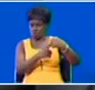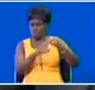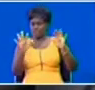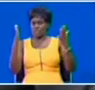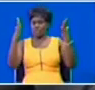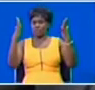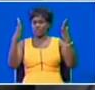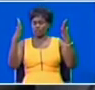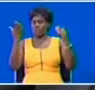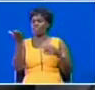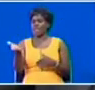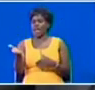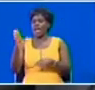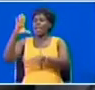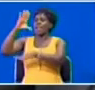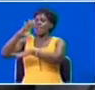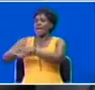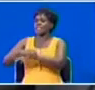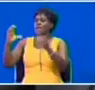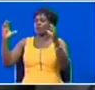Day, we as NASA